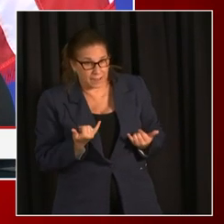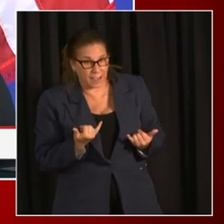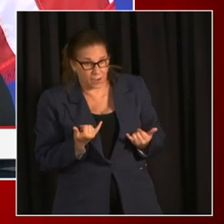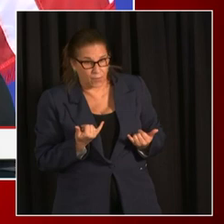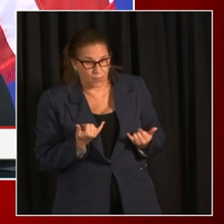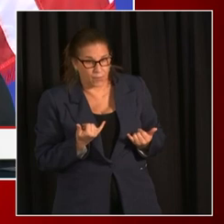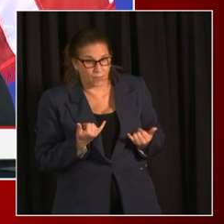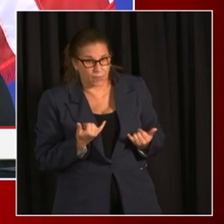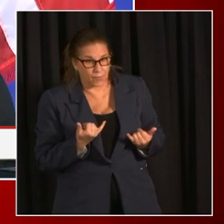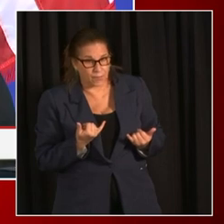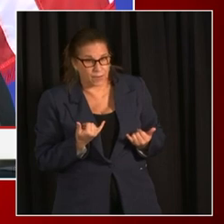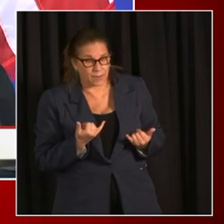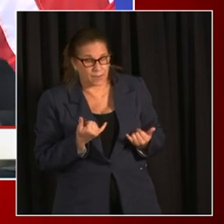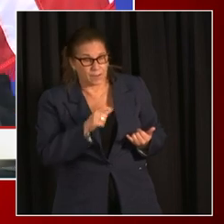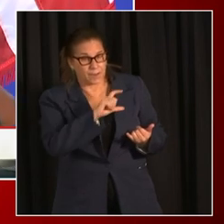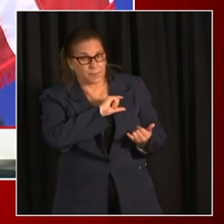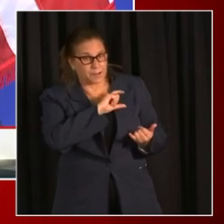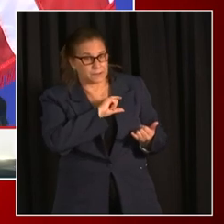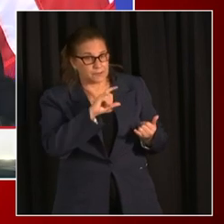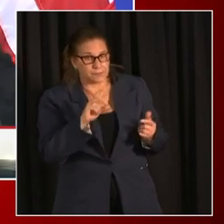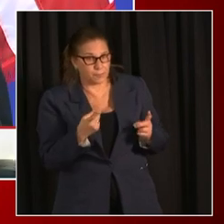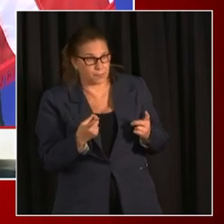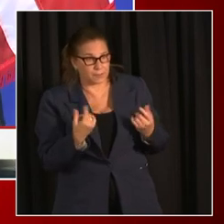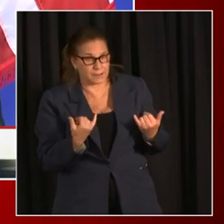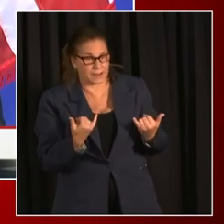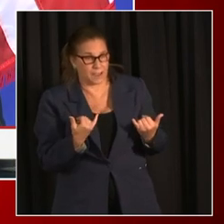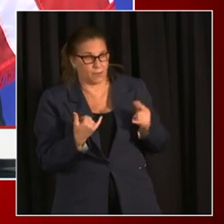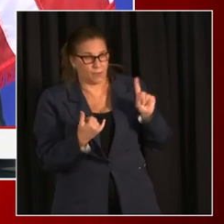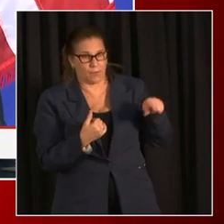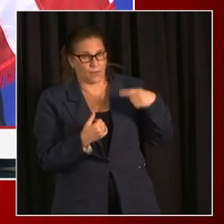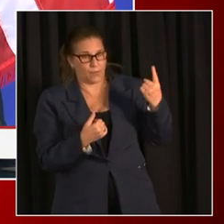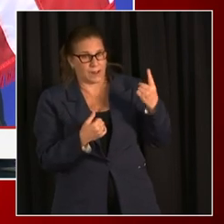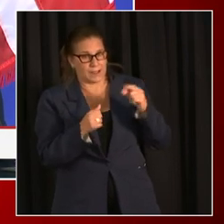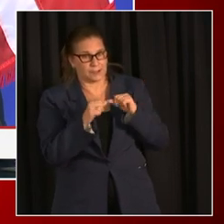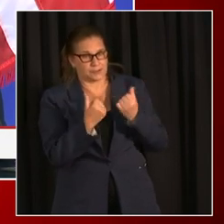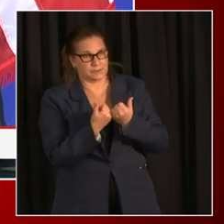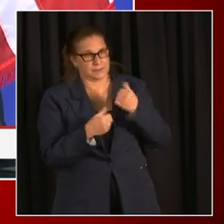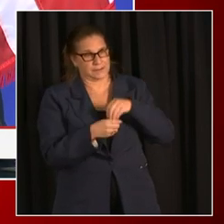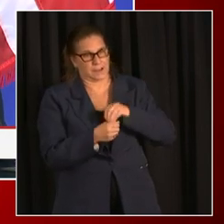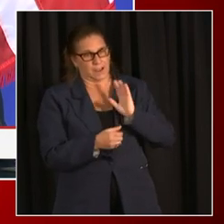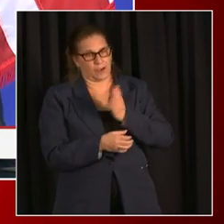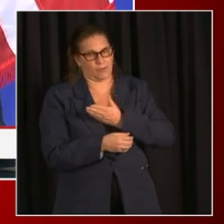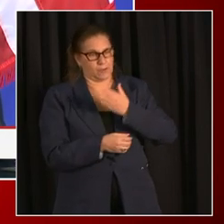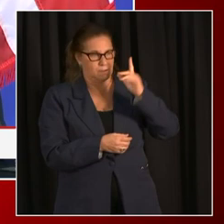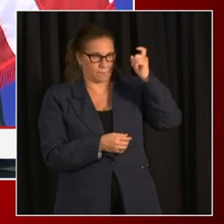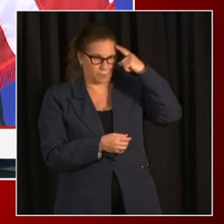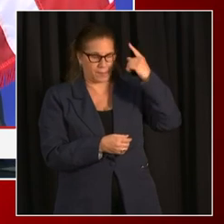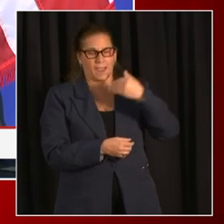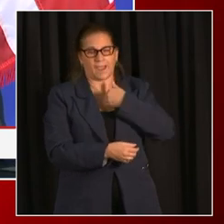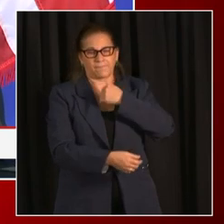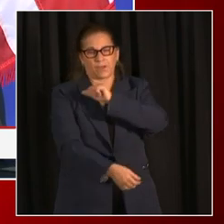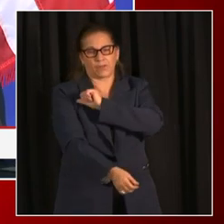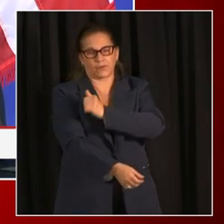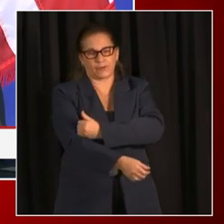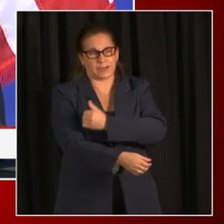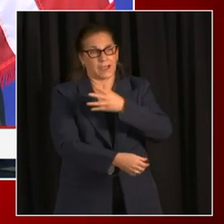Metropolitan Police Department is the only agency in our government that has the man-woman